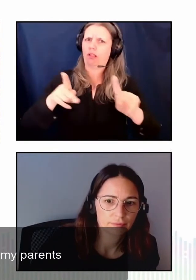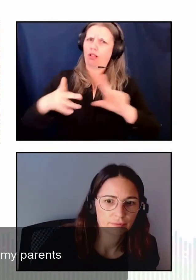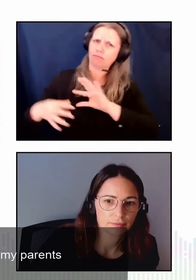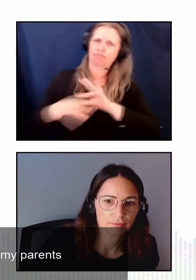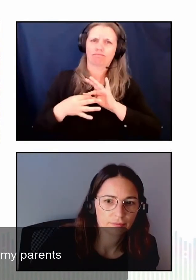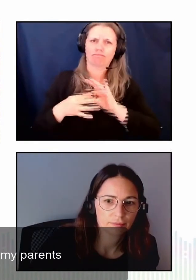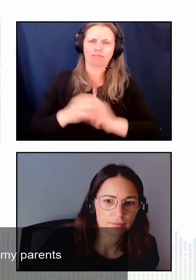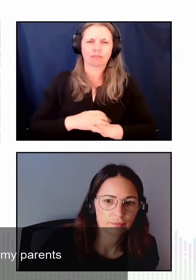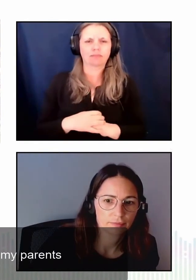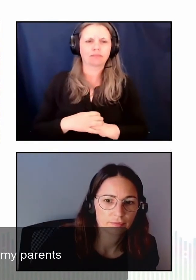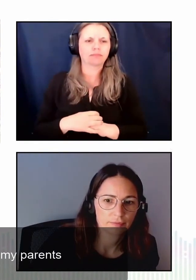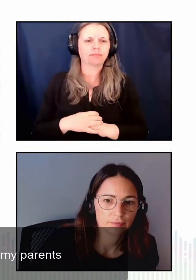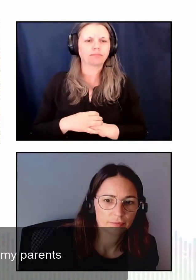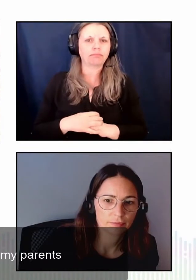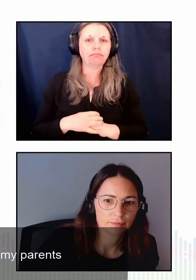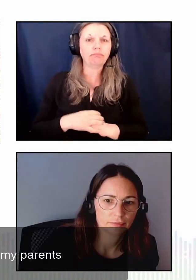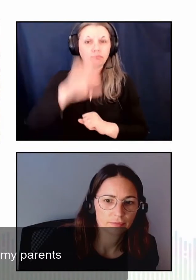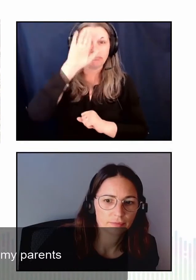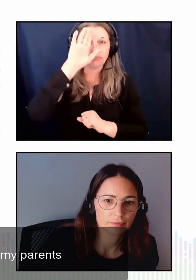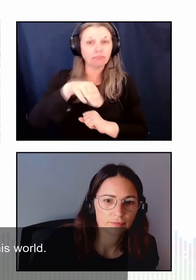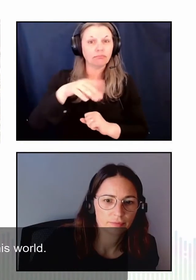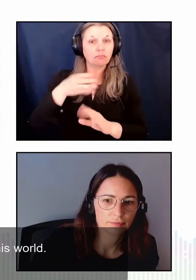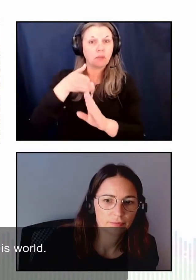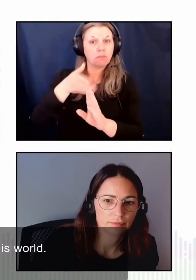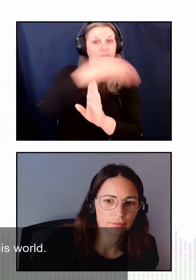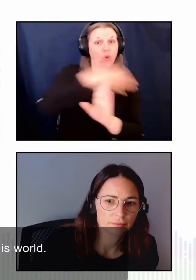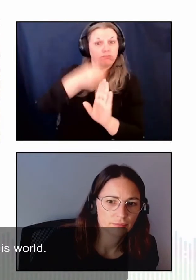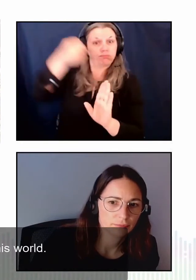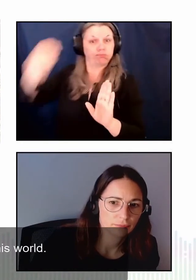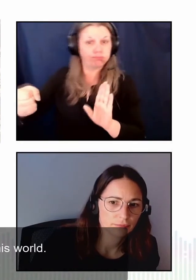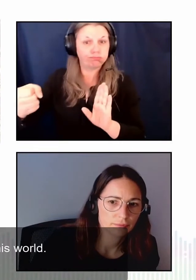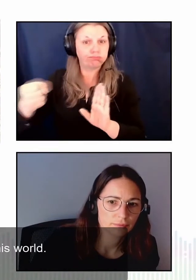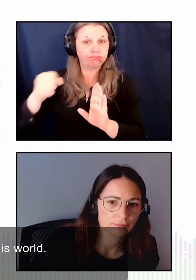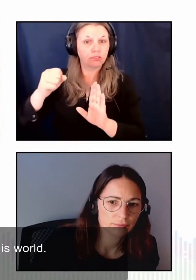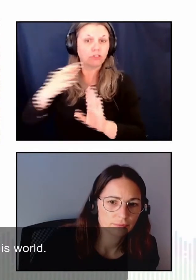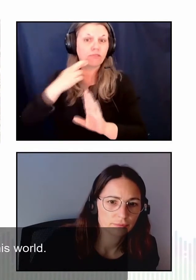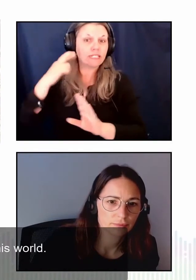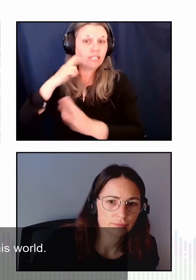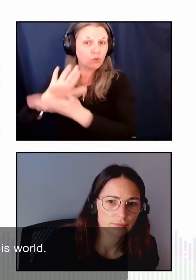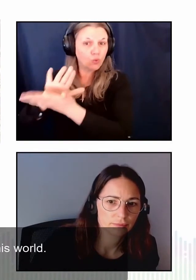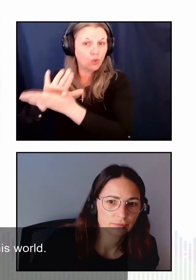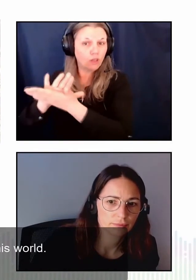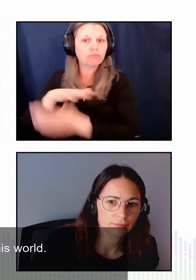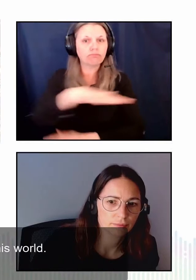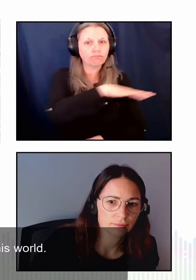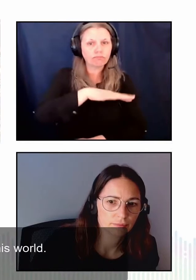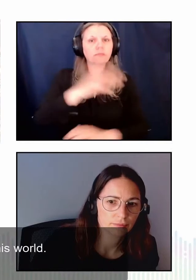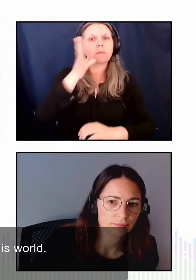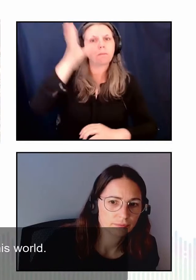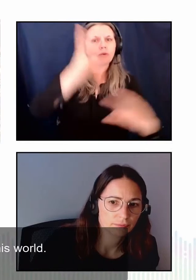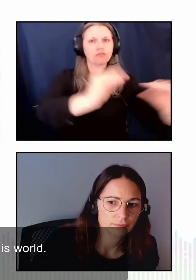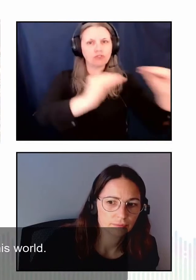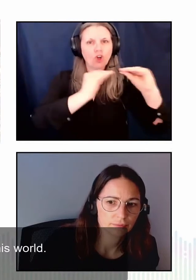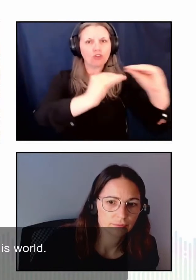Long before I went to residential school, my parents gave me what I needed to survive in this world. My parents raised